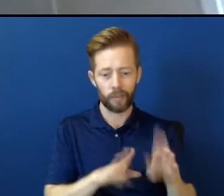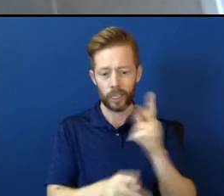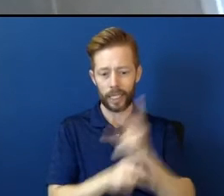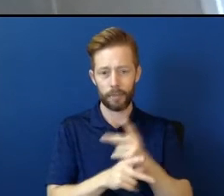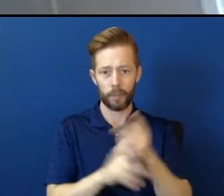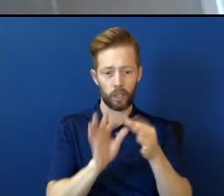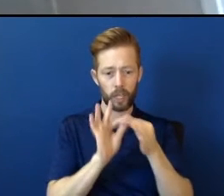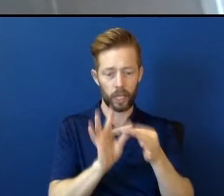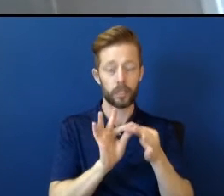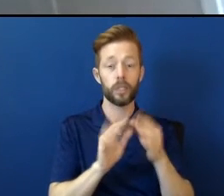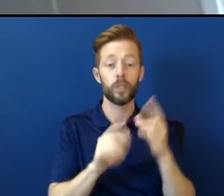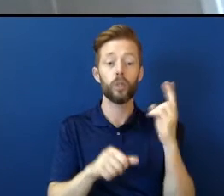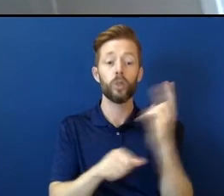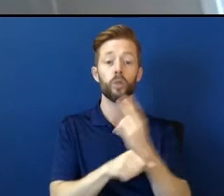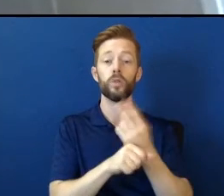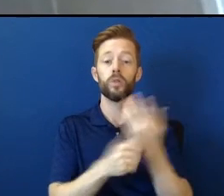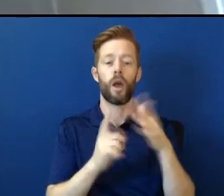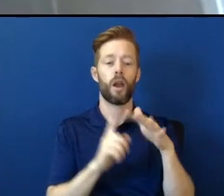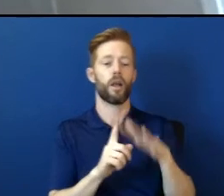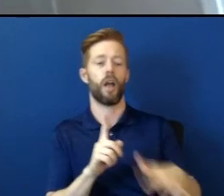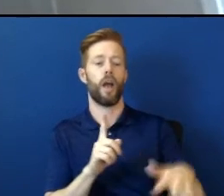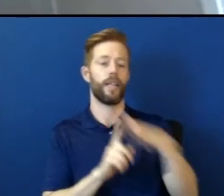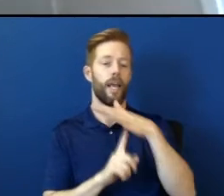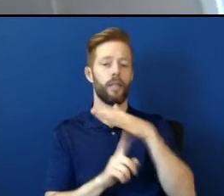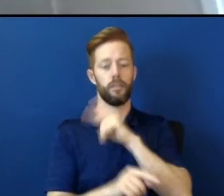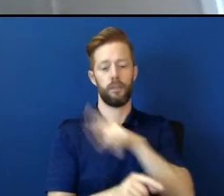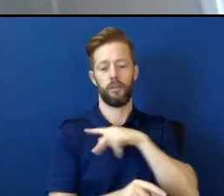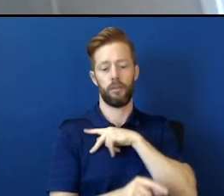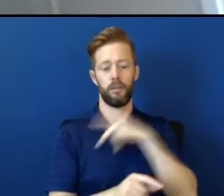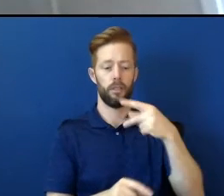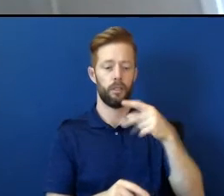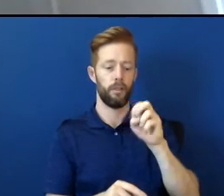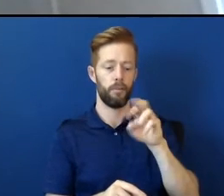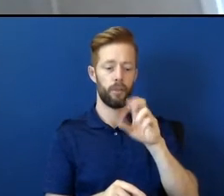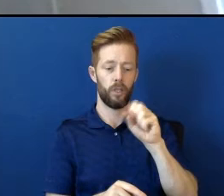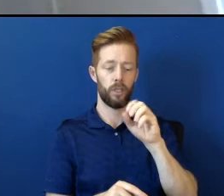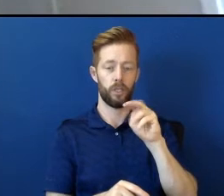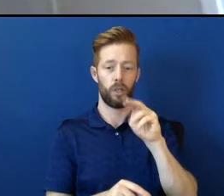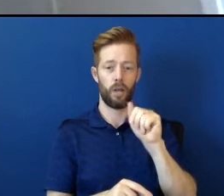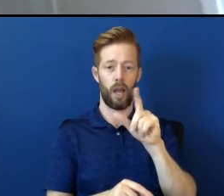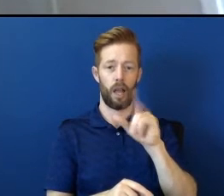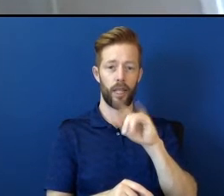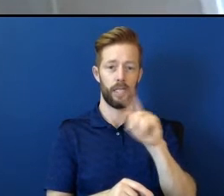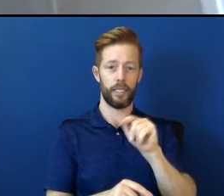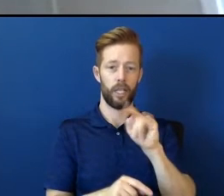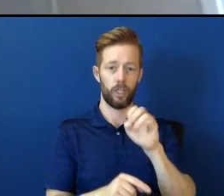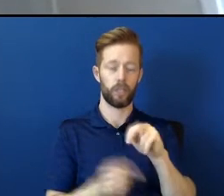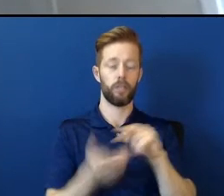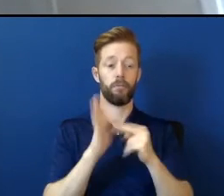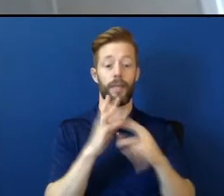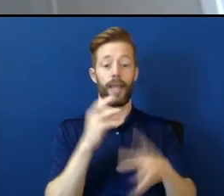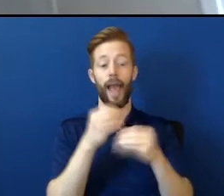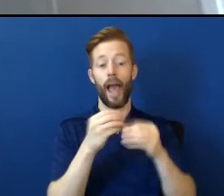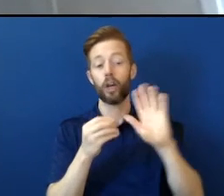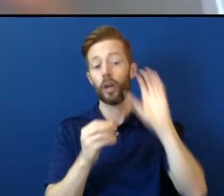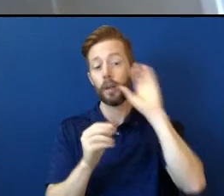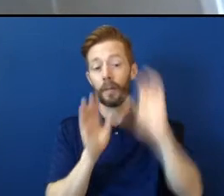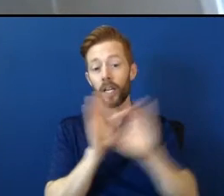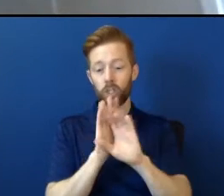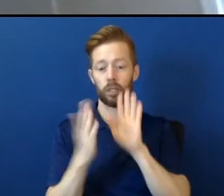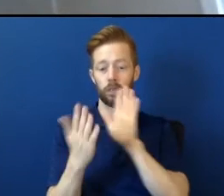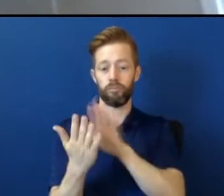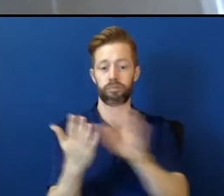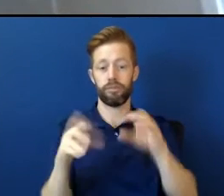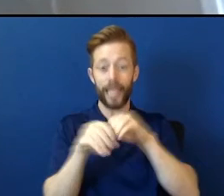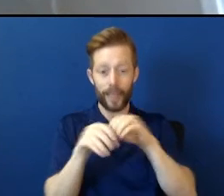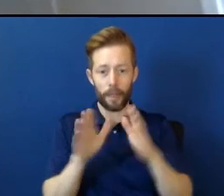keeping her engaged is using context personalization. So adding her photograph to some of the pages and having her reenact some